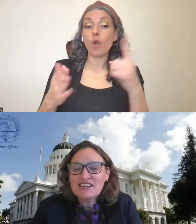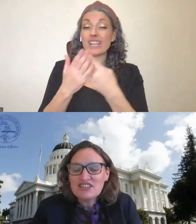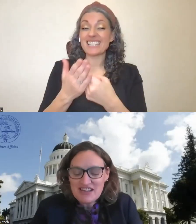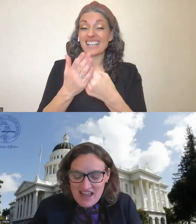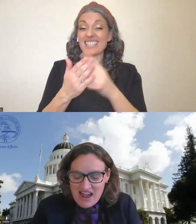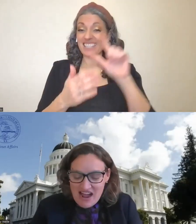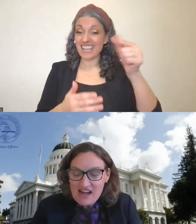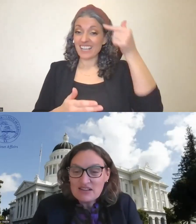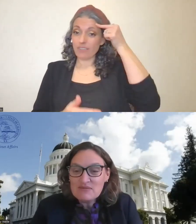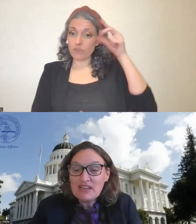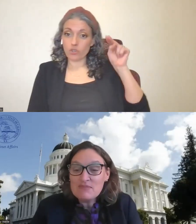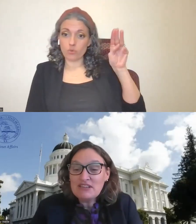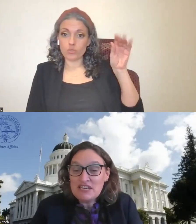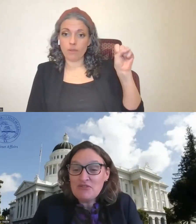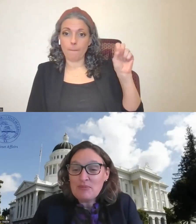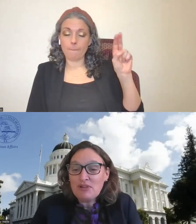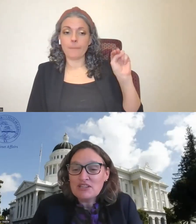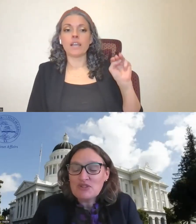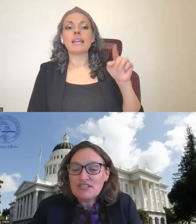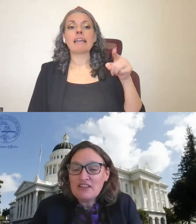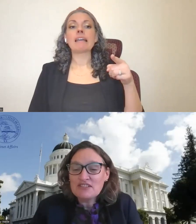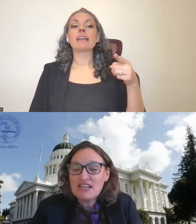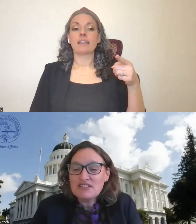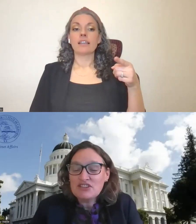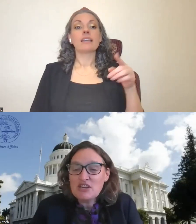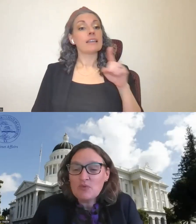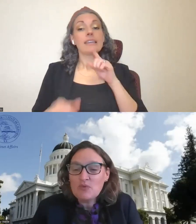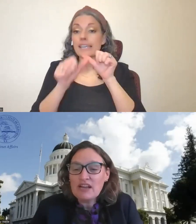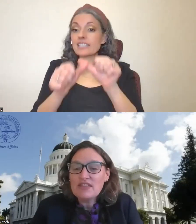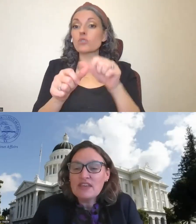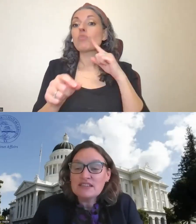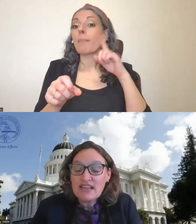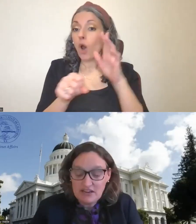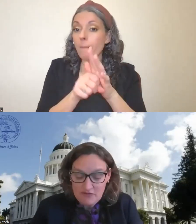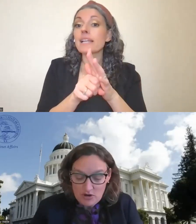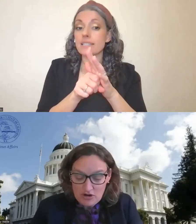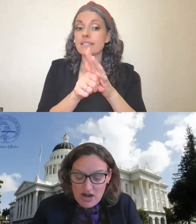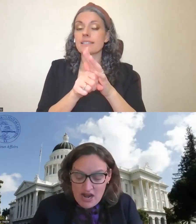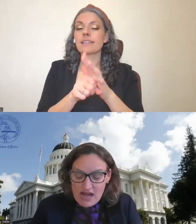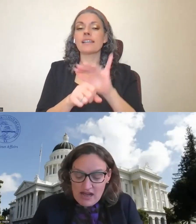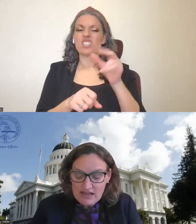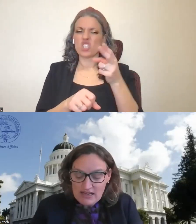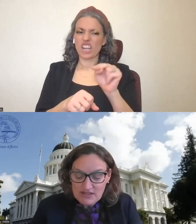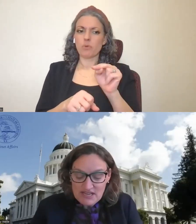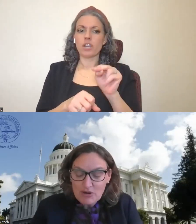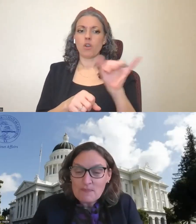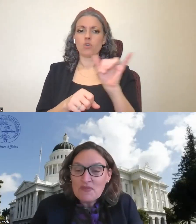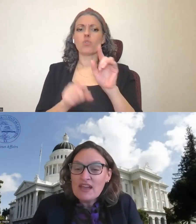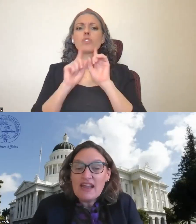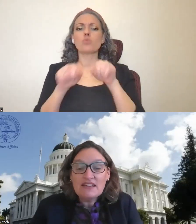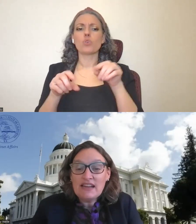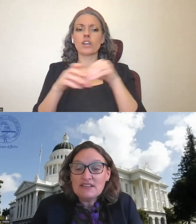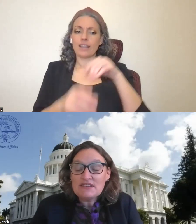first election, continued that pledge with the State of the States in January, and then an executive order in the